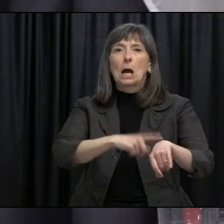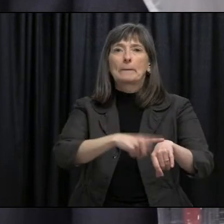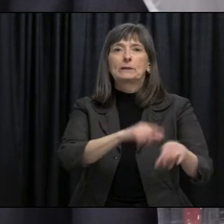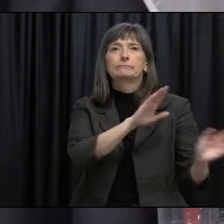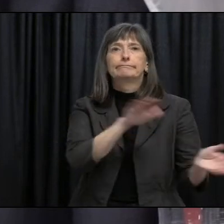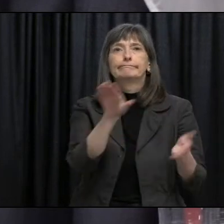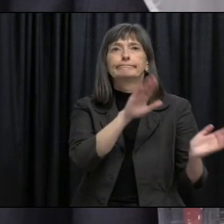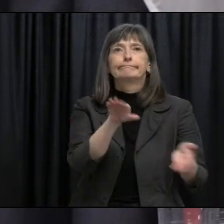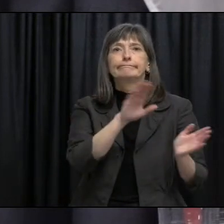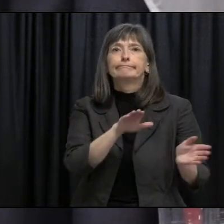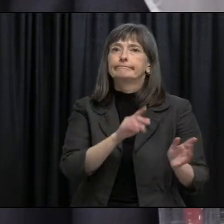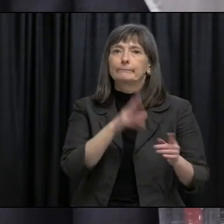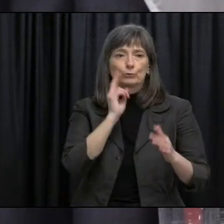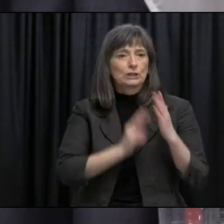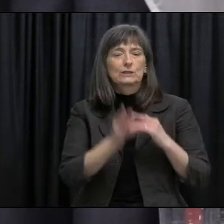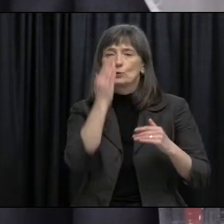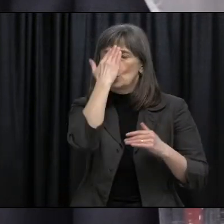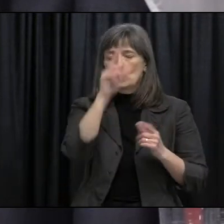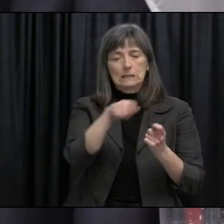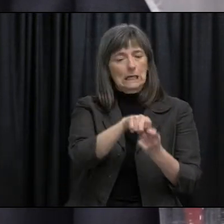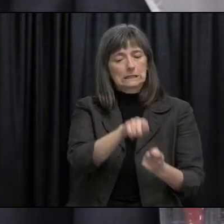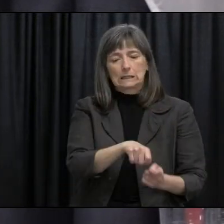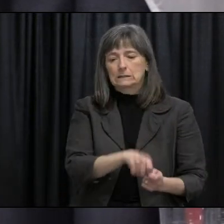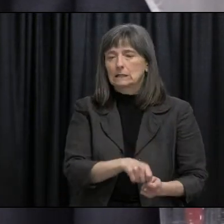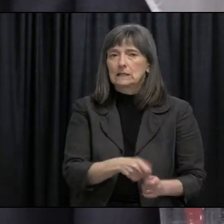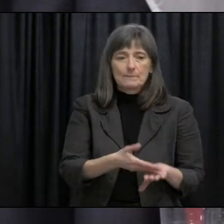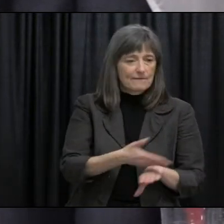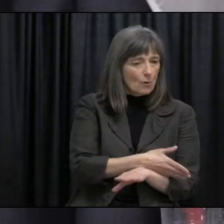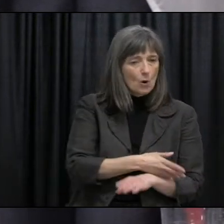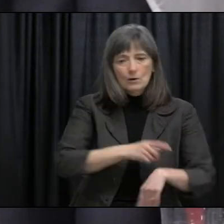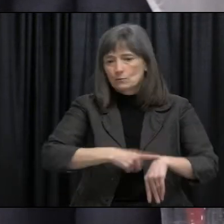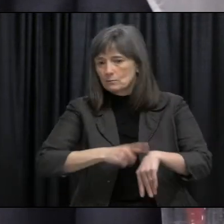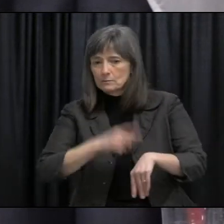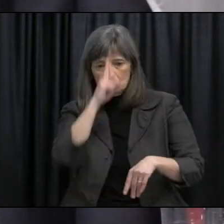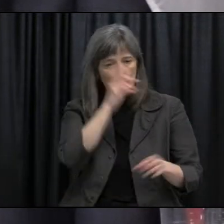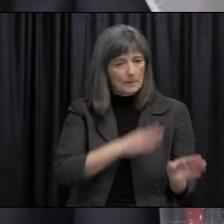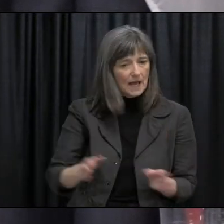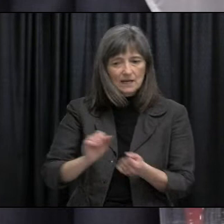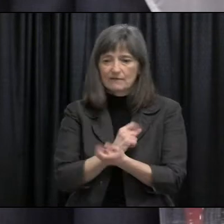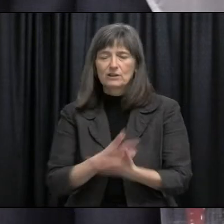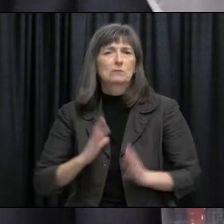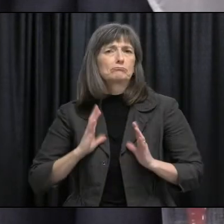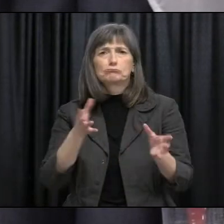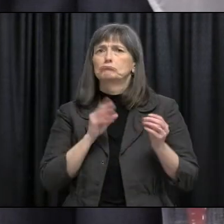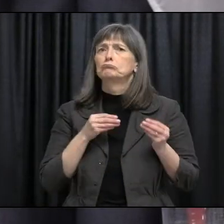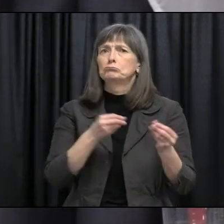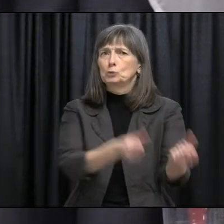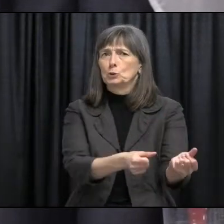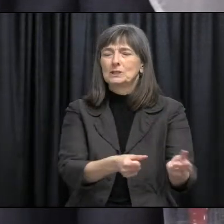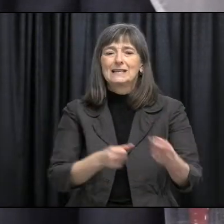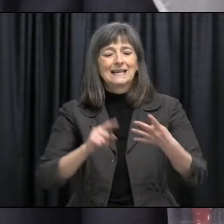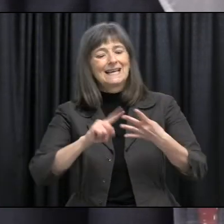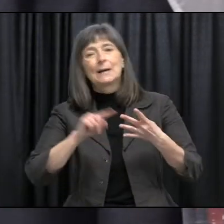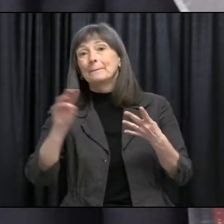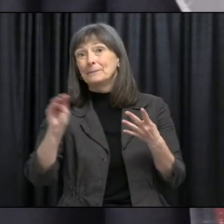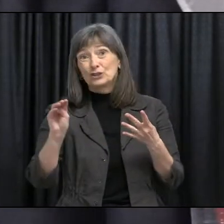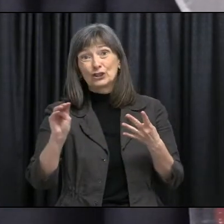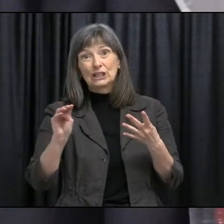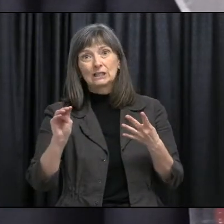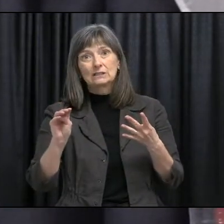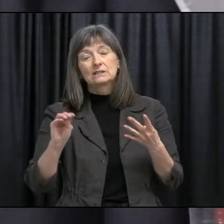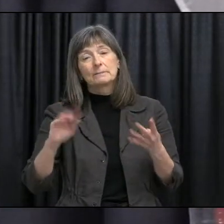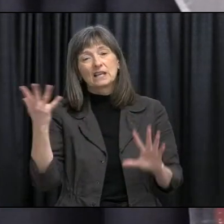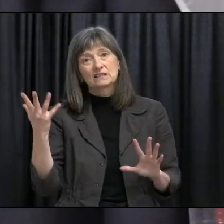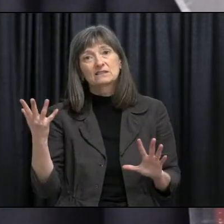deliveries, and they are predictable, and they give us the numbers in time for us to schedule clinics. Moderna, I'm afraid, is a